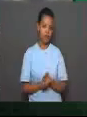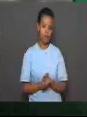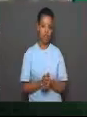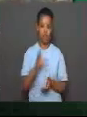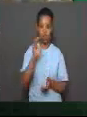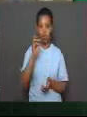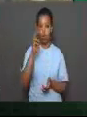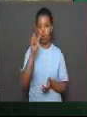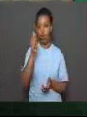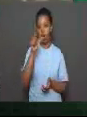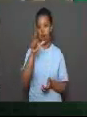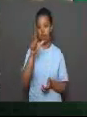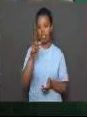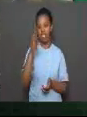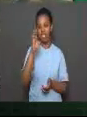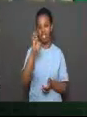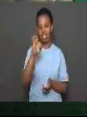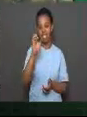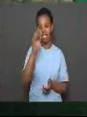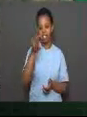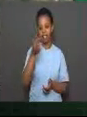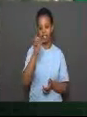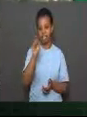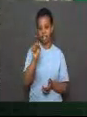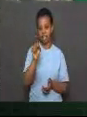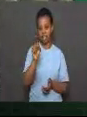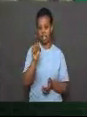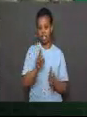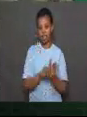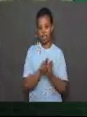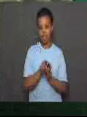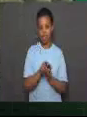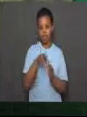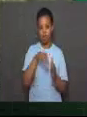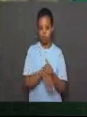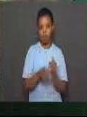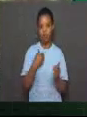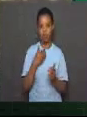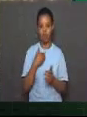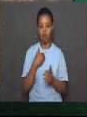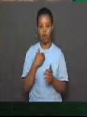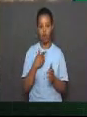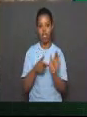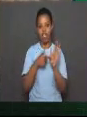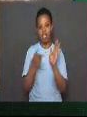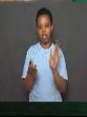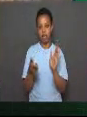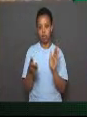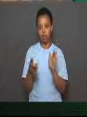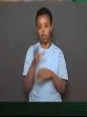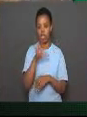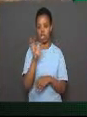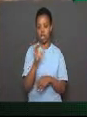Coral reefs are widely distributed in warm, shallow waters. They can be found